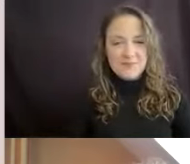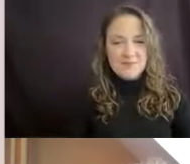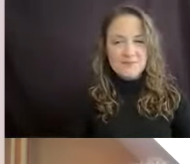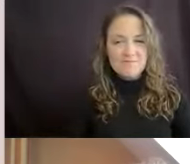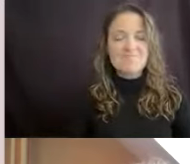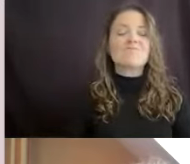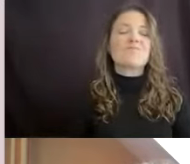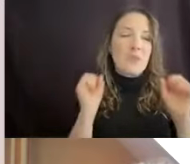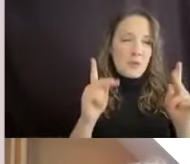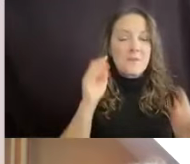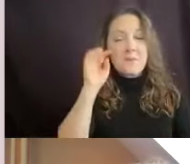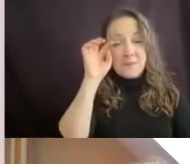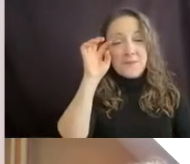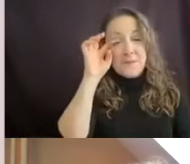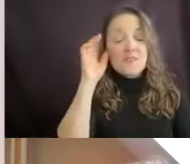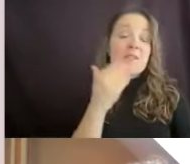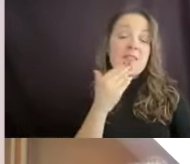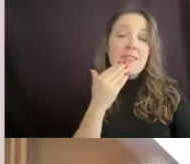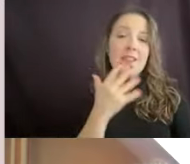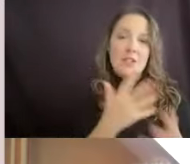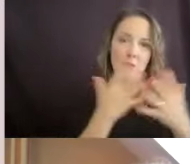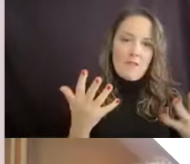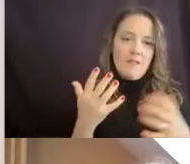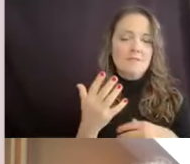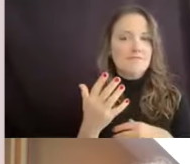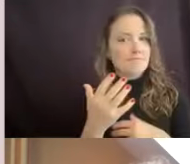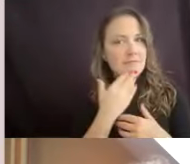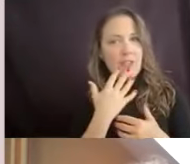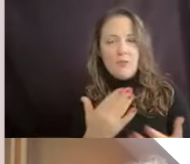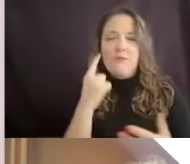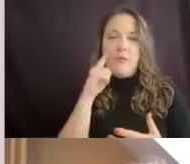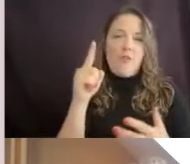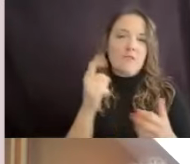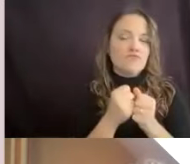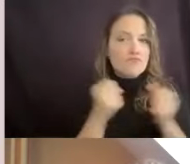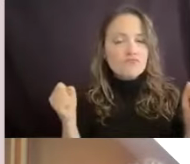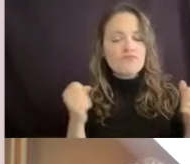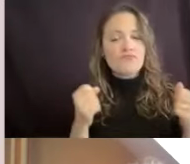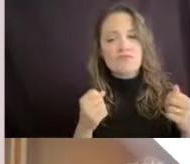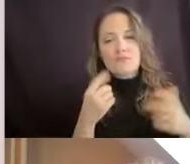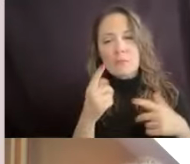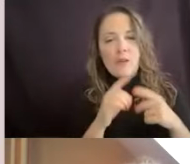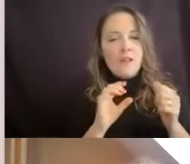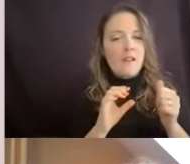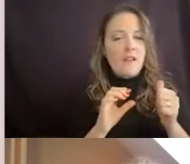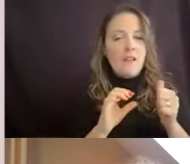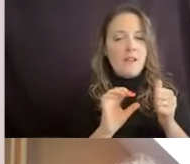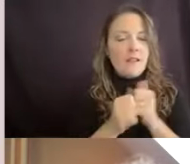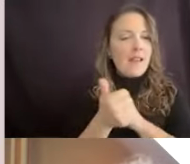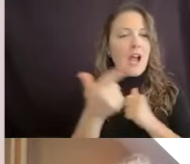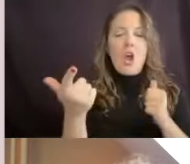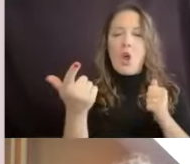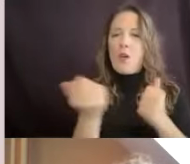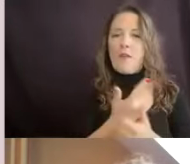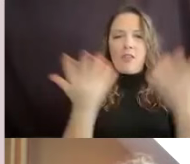Okay, so thank you all so much for being so open about how this all worked